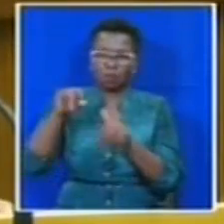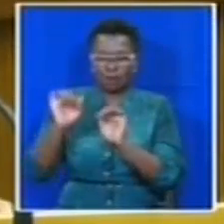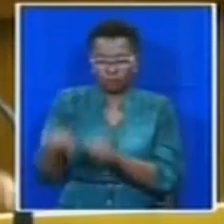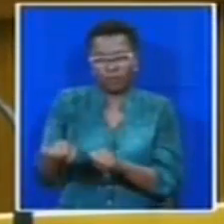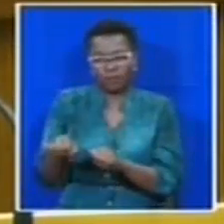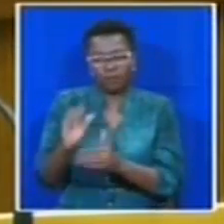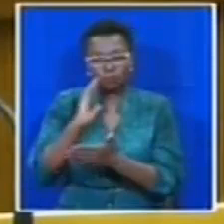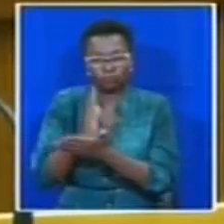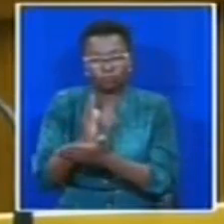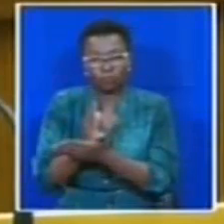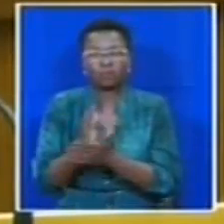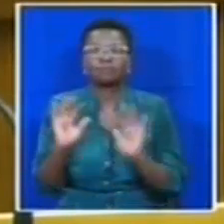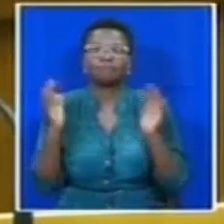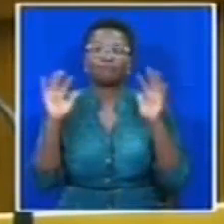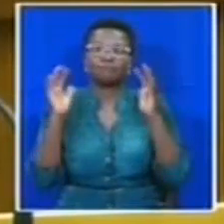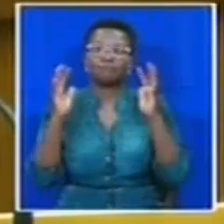agree.